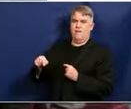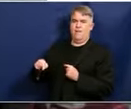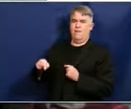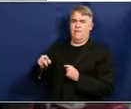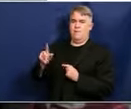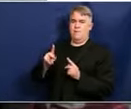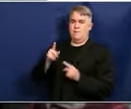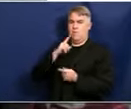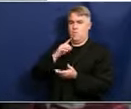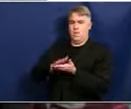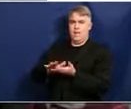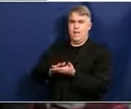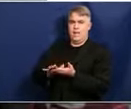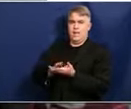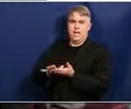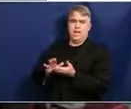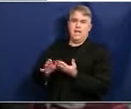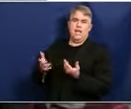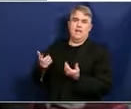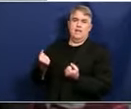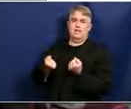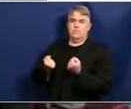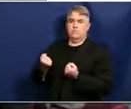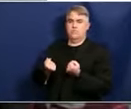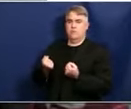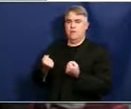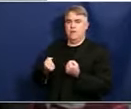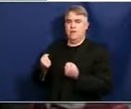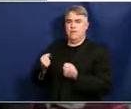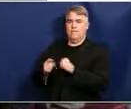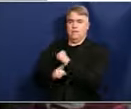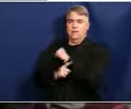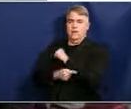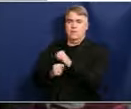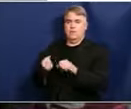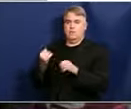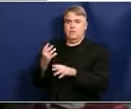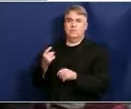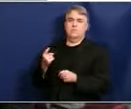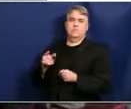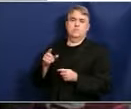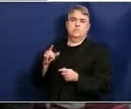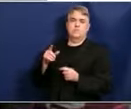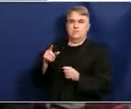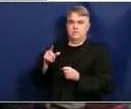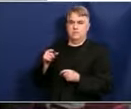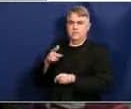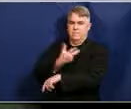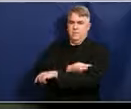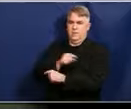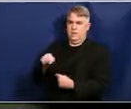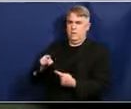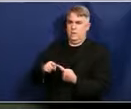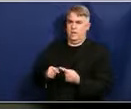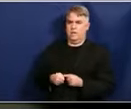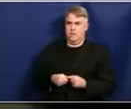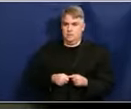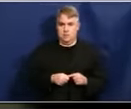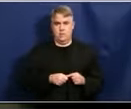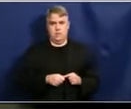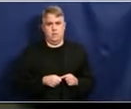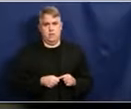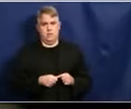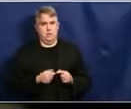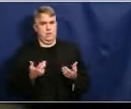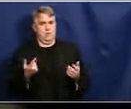janitors, sanitation drivers / trash collection workers. When will that be? Let me kick that to Dr. Wu and